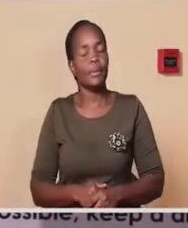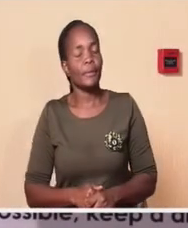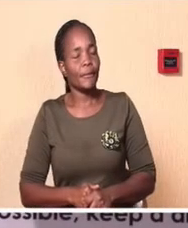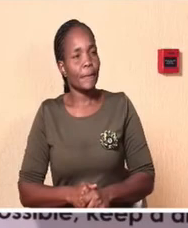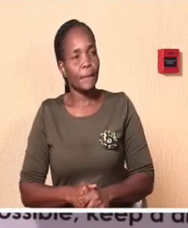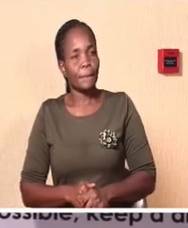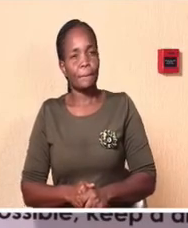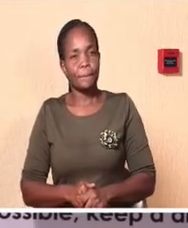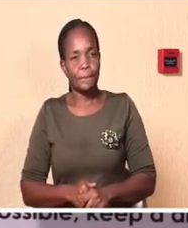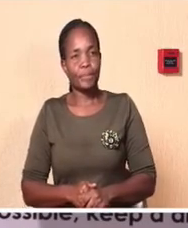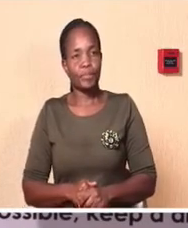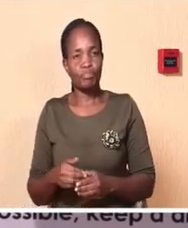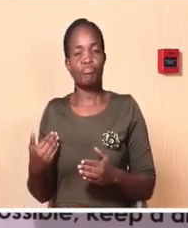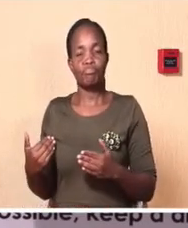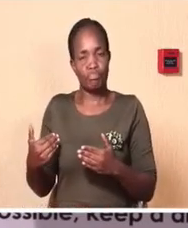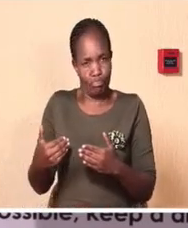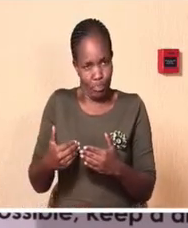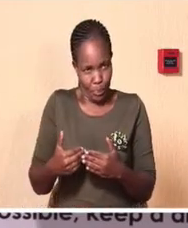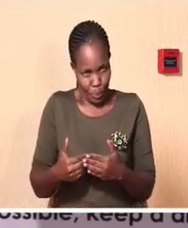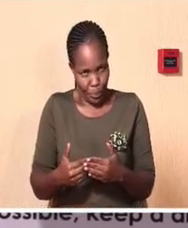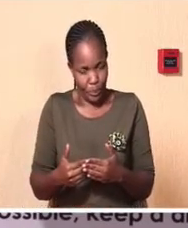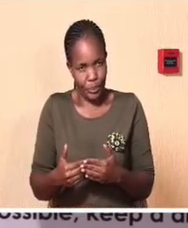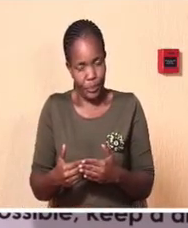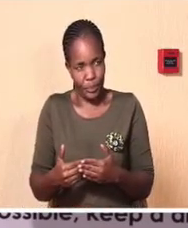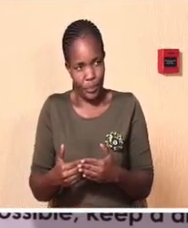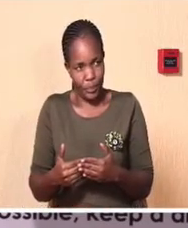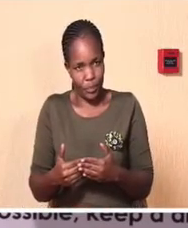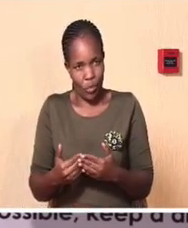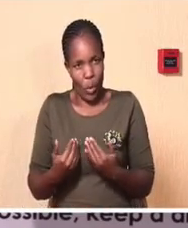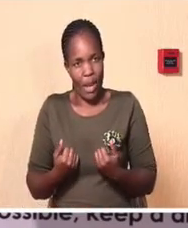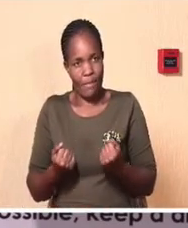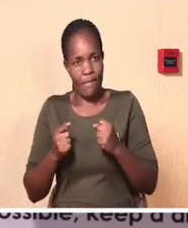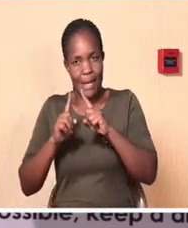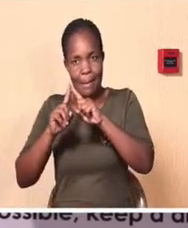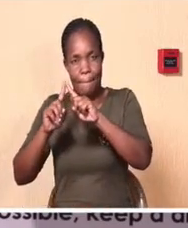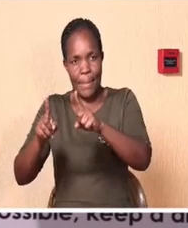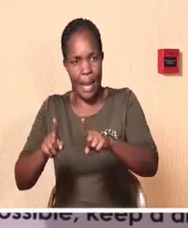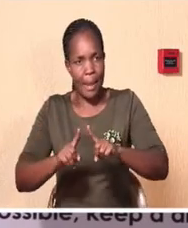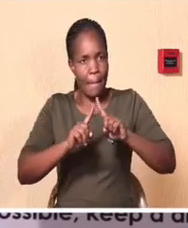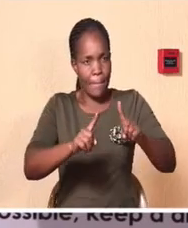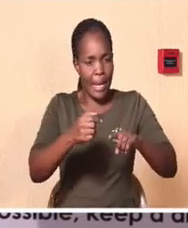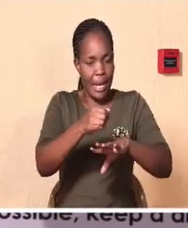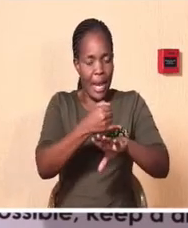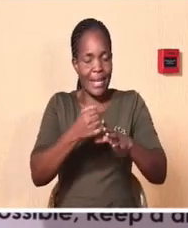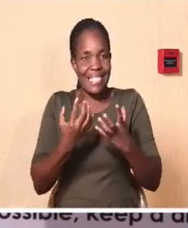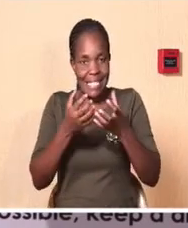So far as the response is concerned, there are various areas we need to pay attention